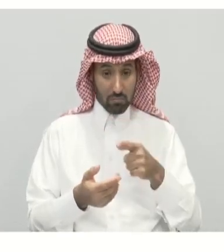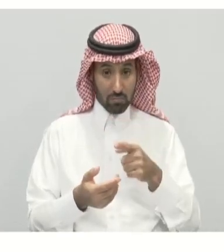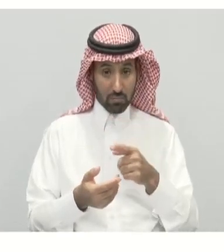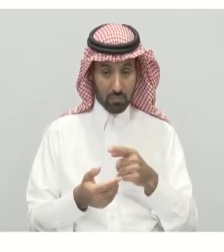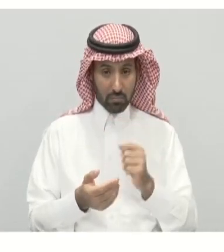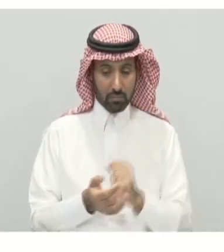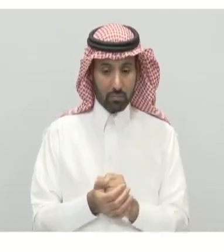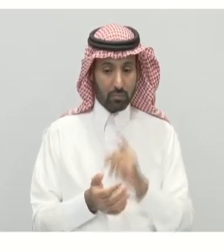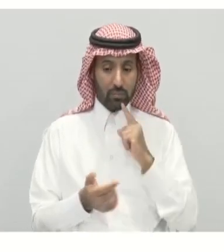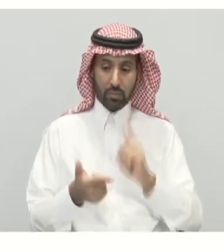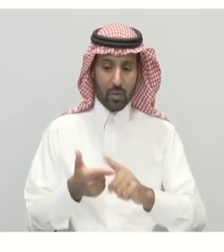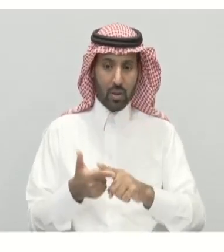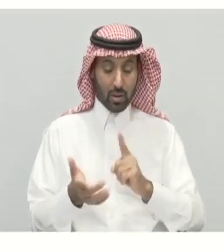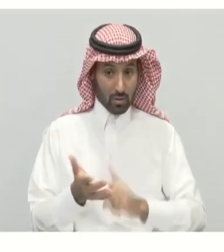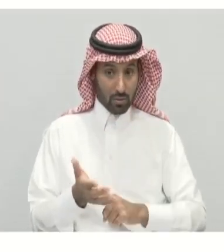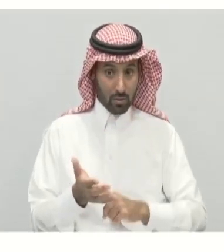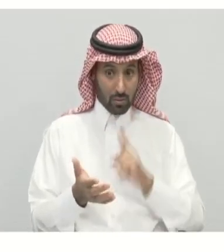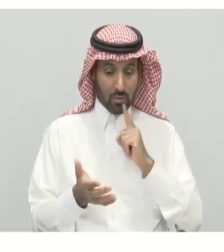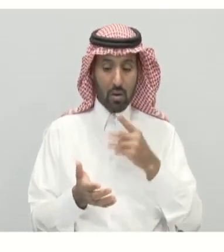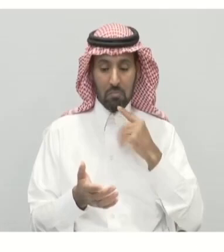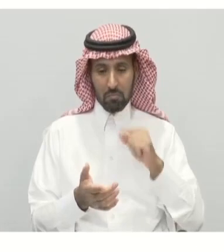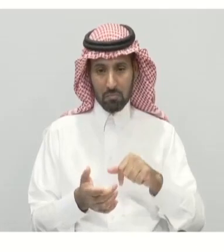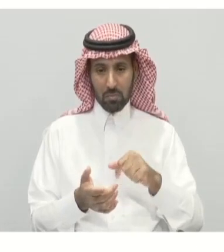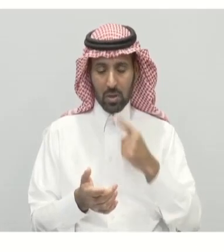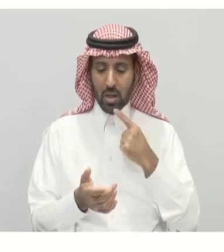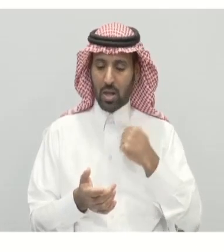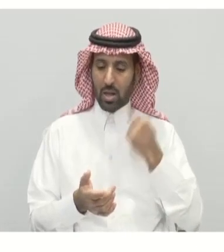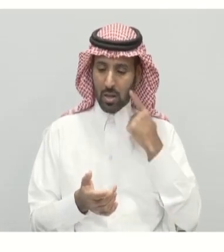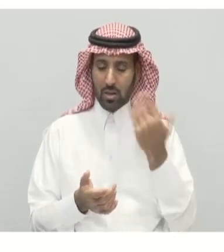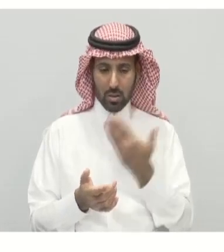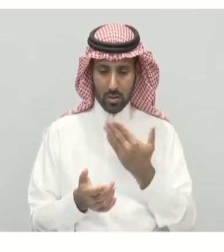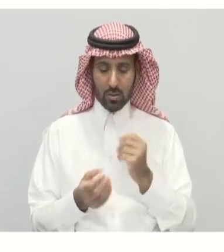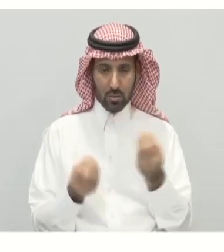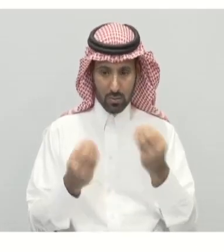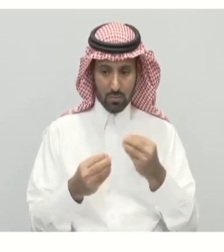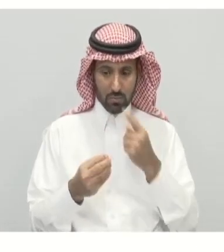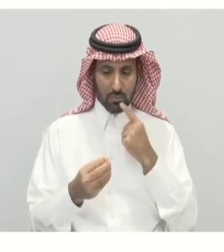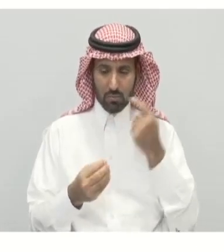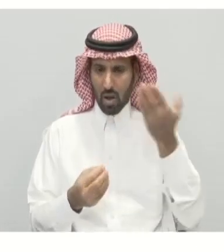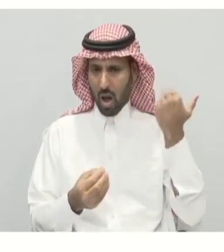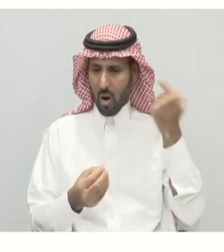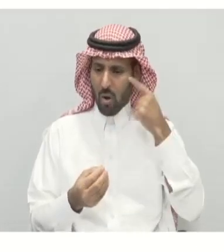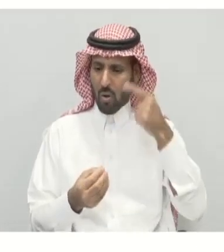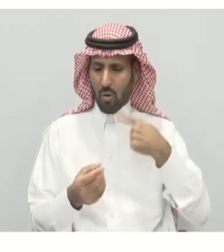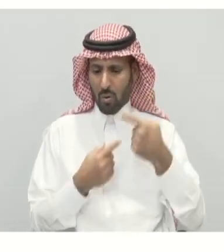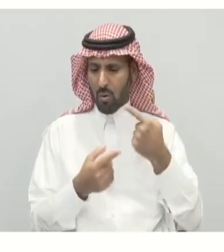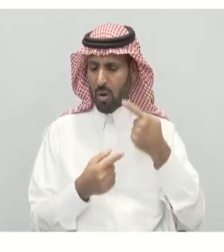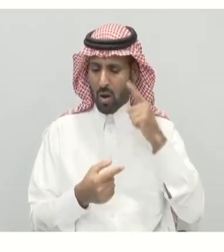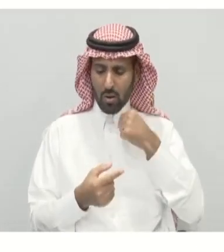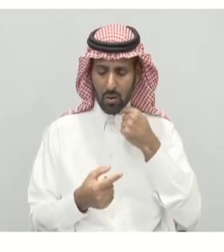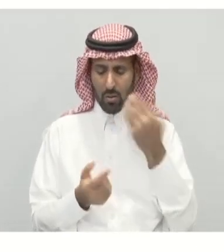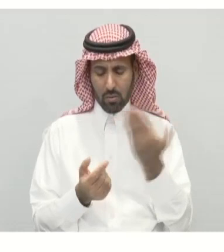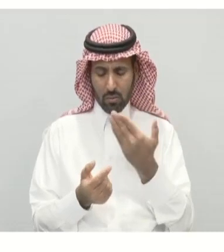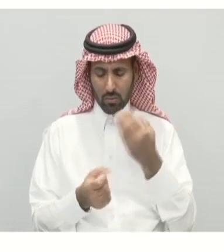anyway. Seriously? Of course, I need to study. I don't remember everything we've